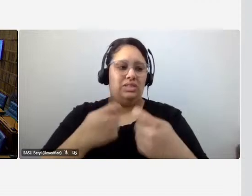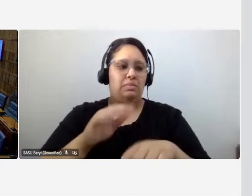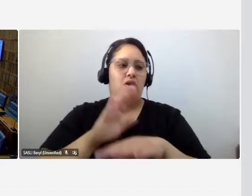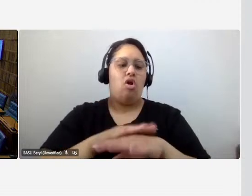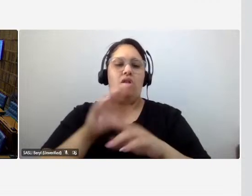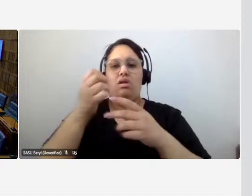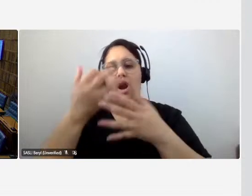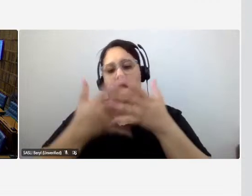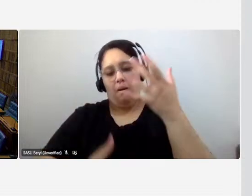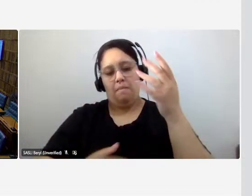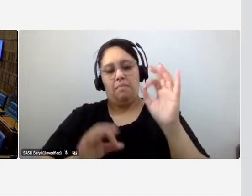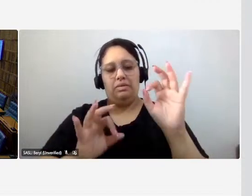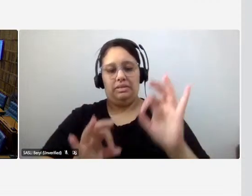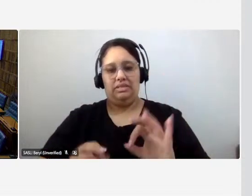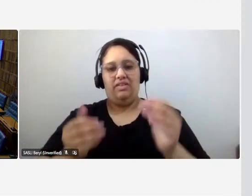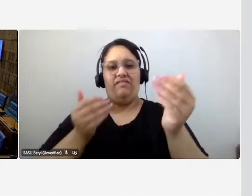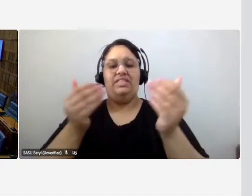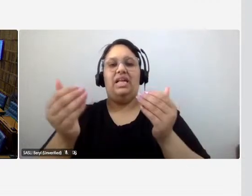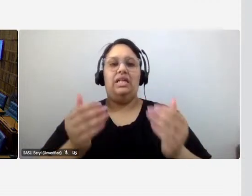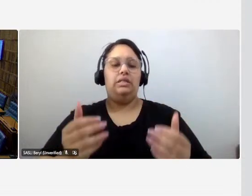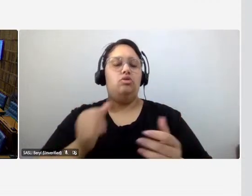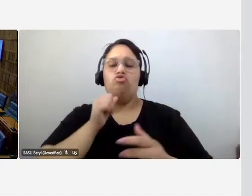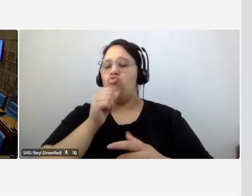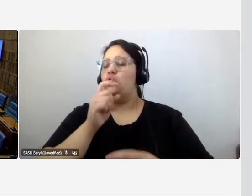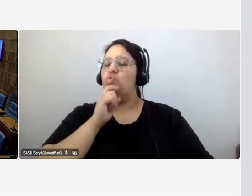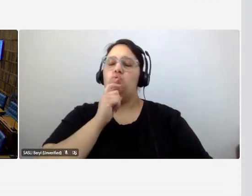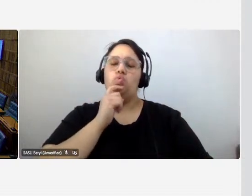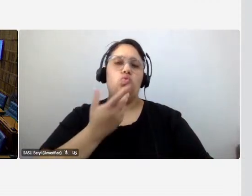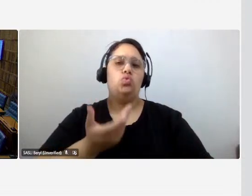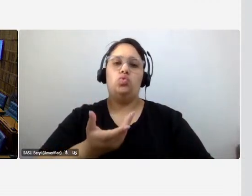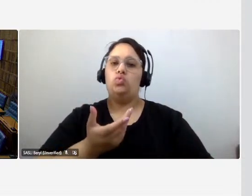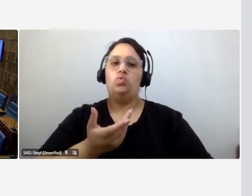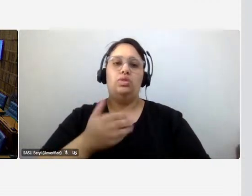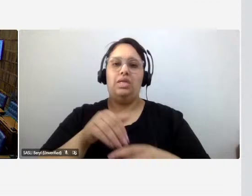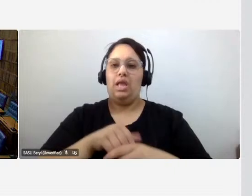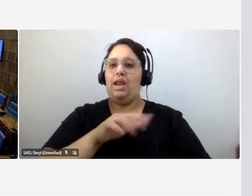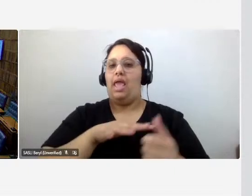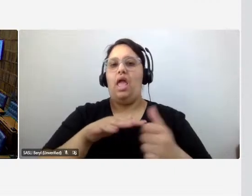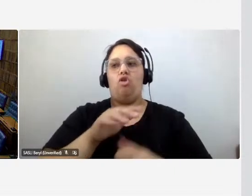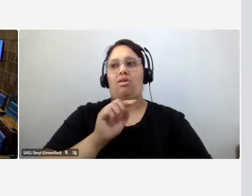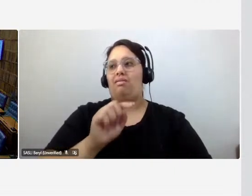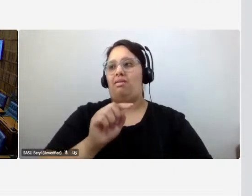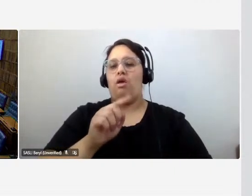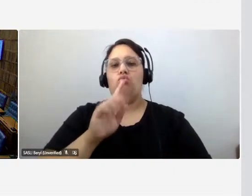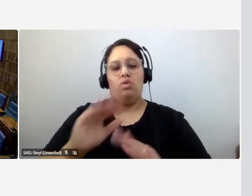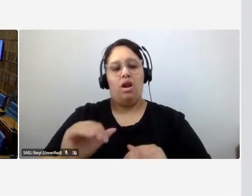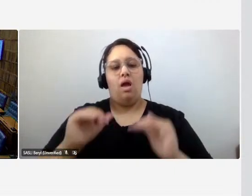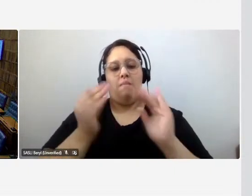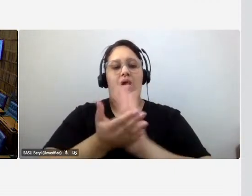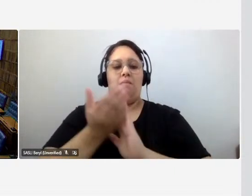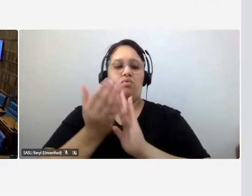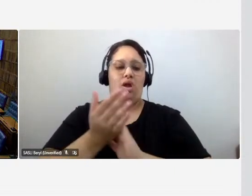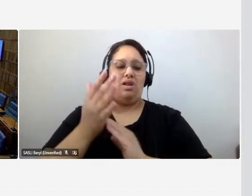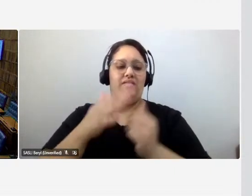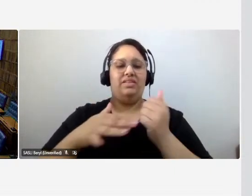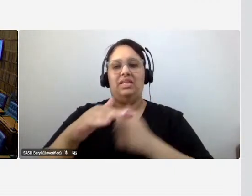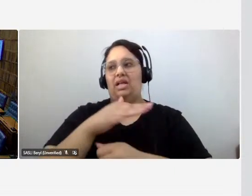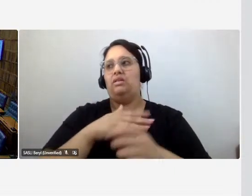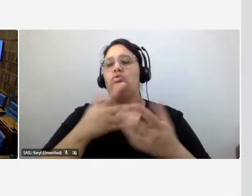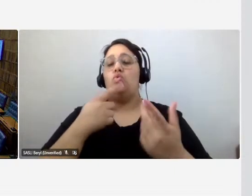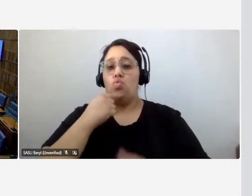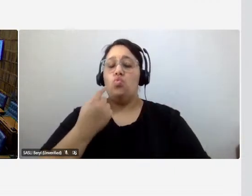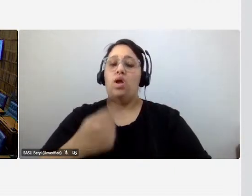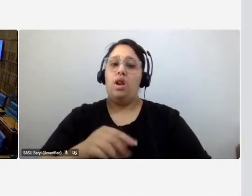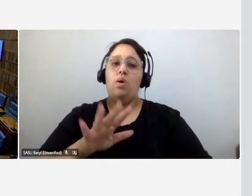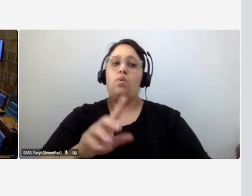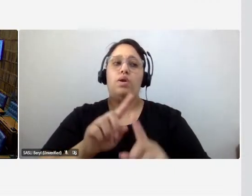those facilities are not being used in that areas to upgrade that facilities. And really,